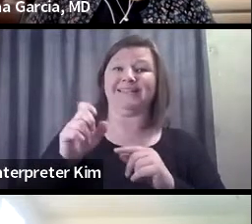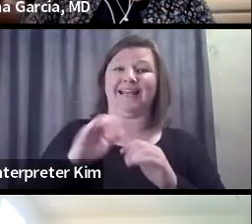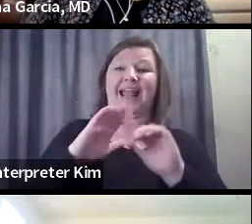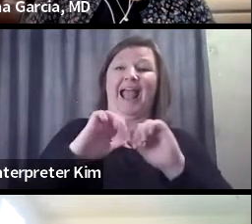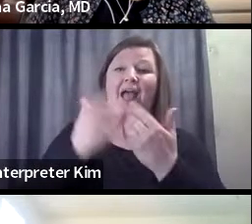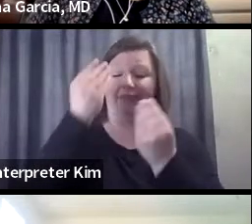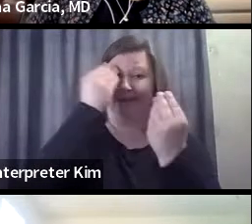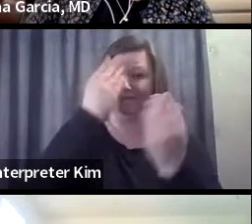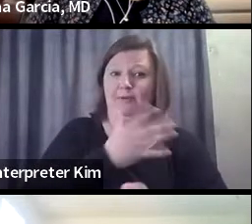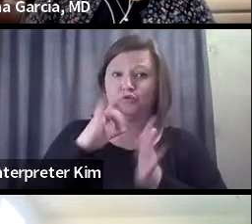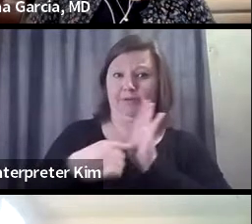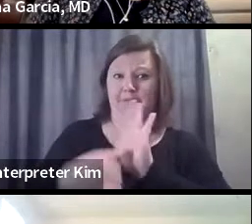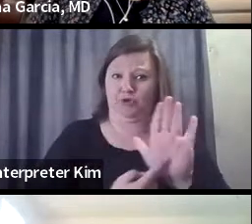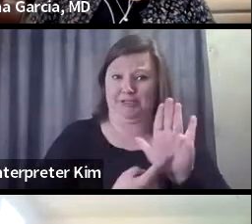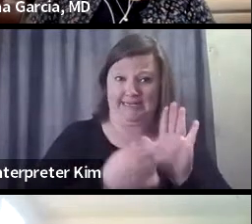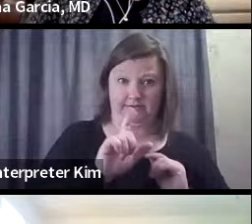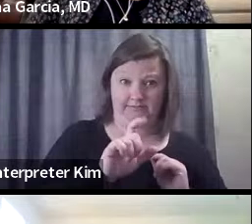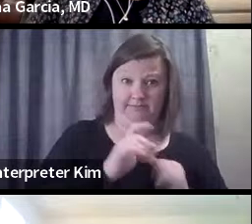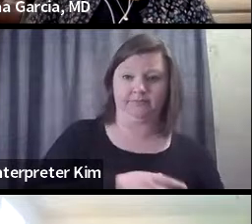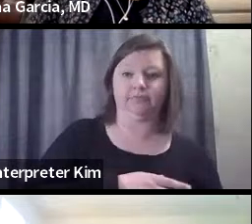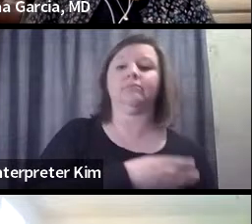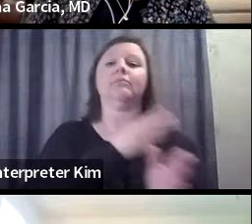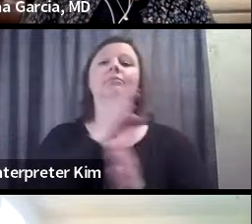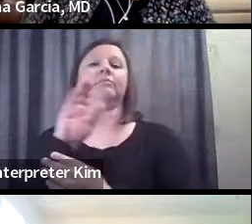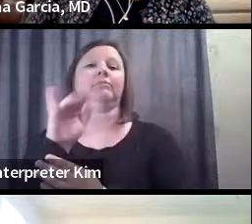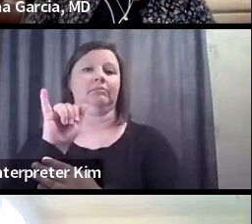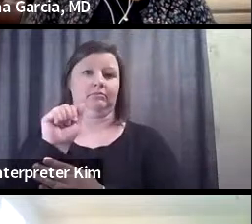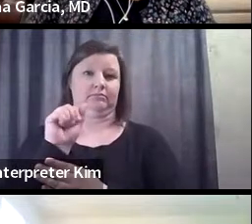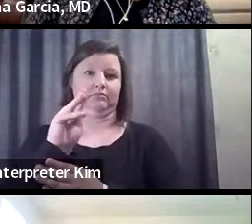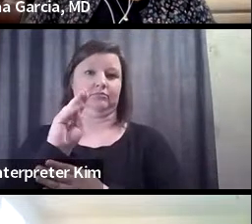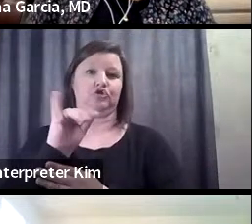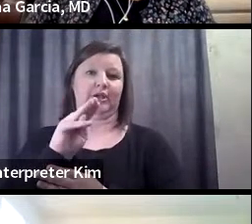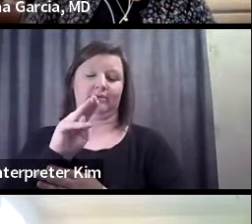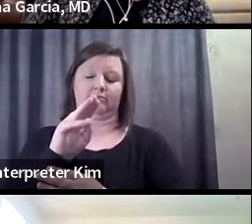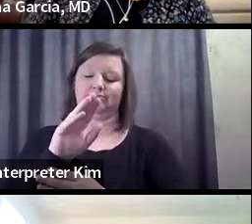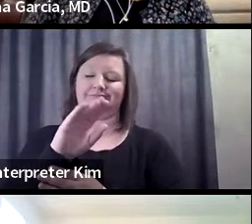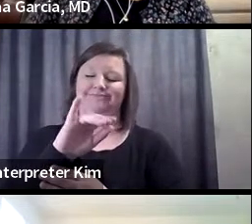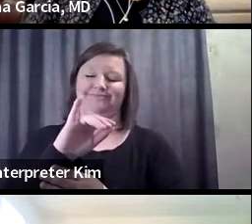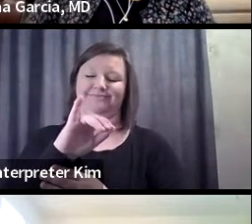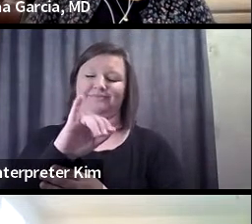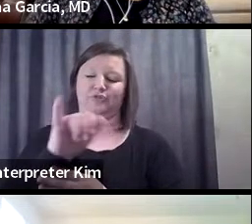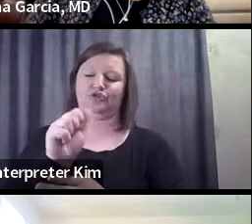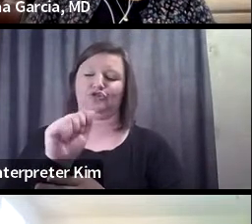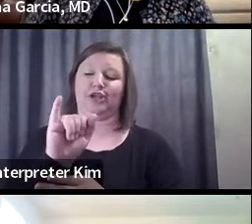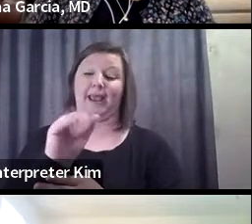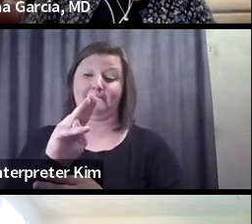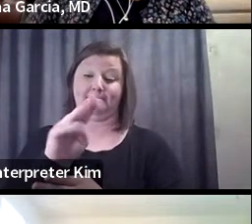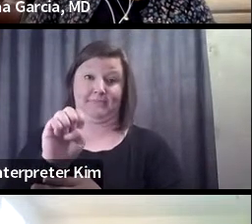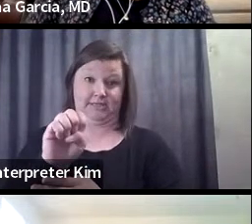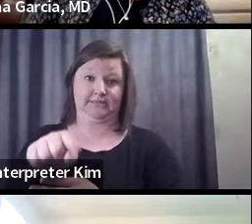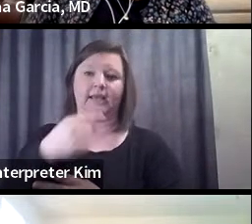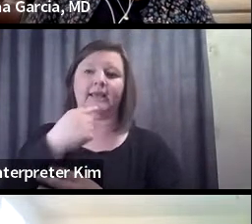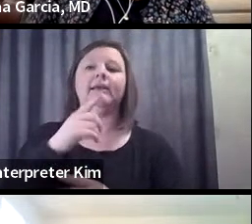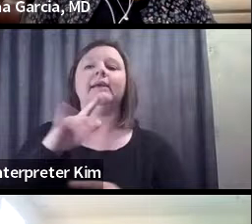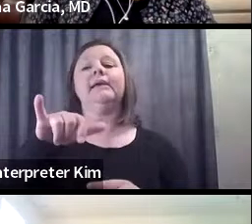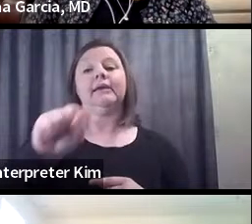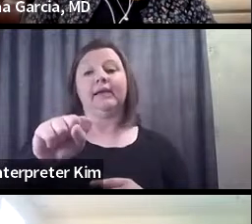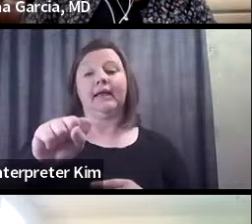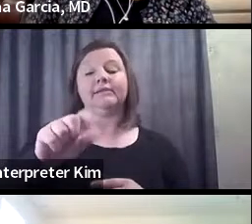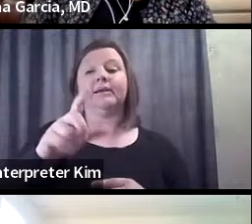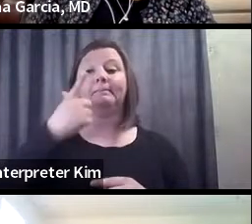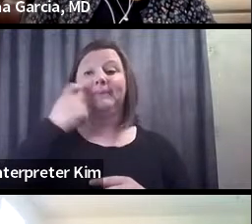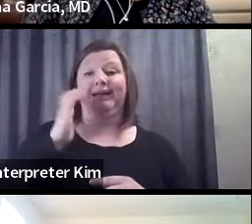Hi, yeah, that's a great question. As I mentioned before, just because our registry is only